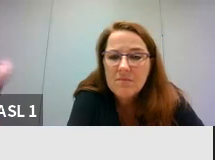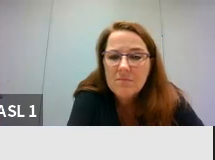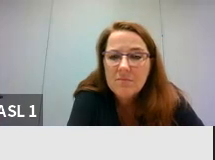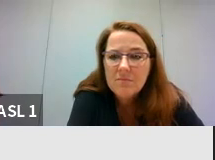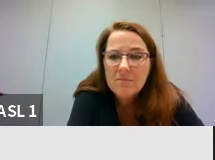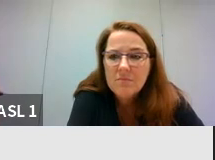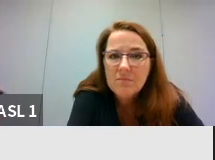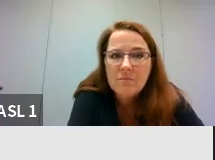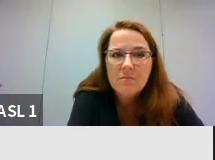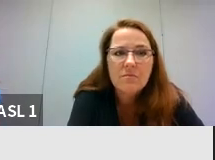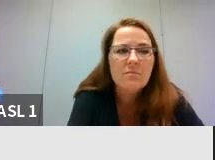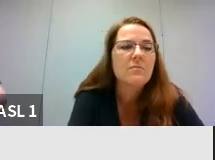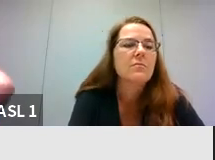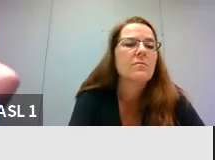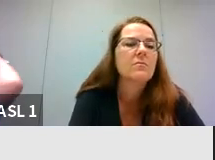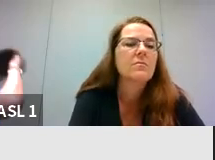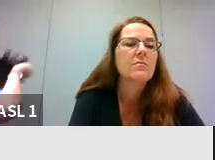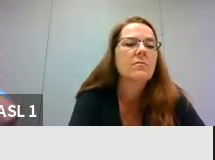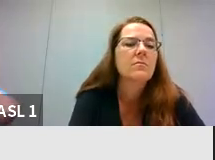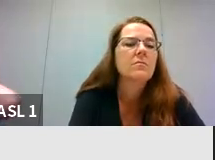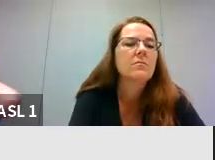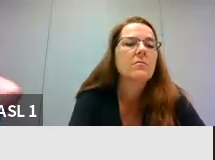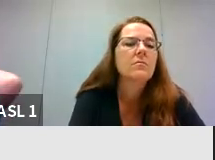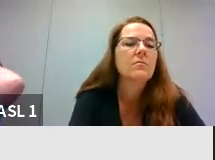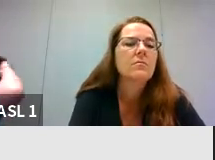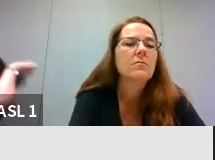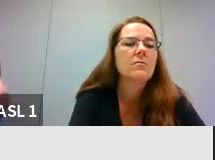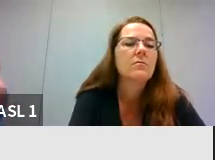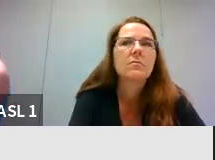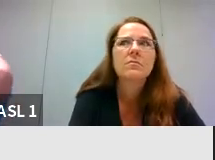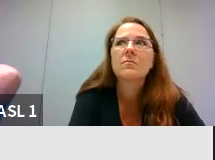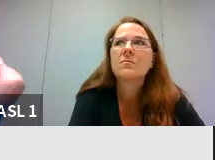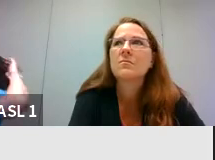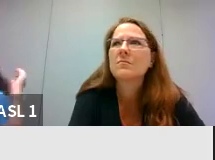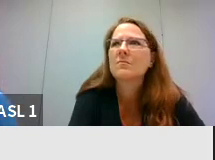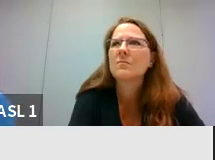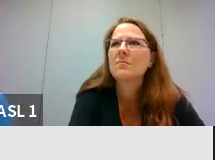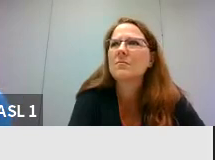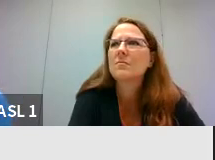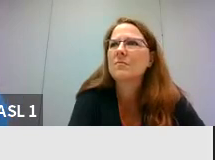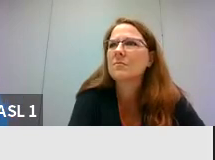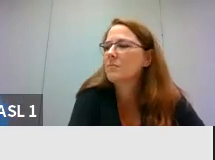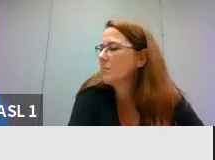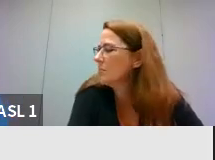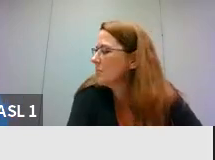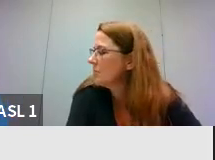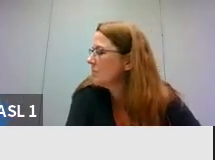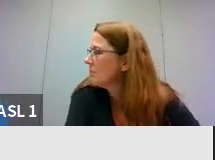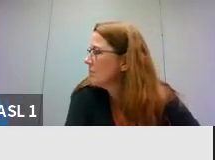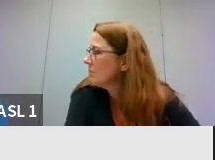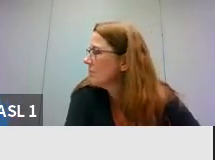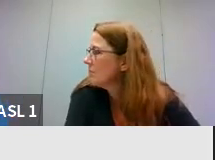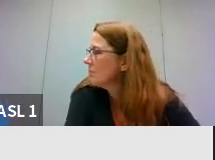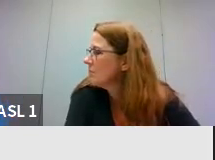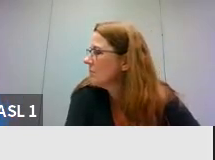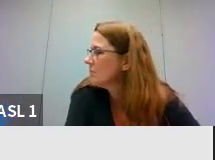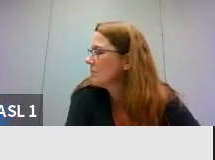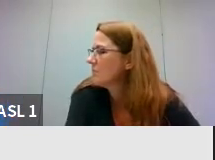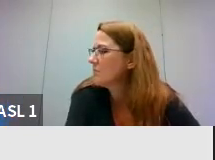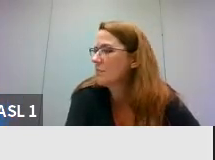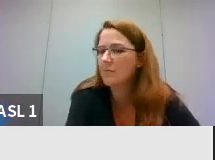the chat area. It's a shortfall in the Zoom coding. I understand what you're saying. We were able to get around it last week. Each time